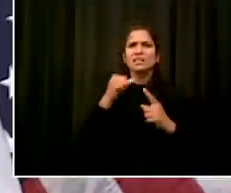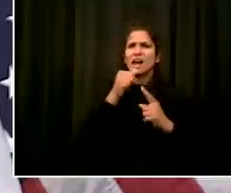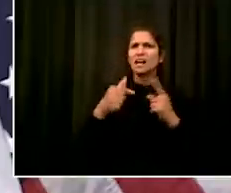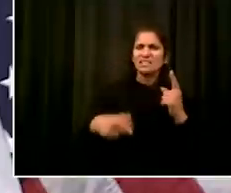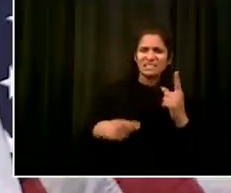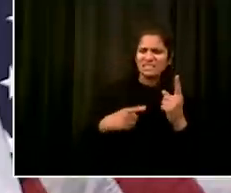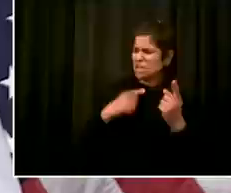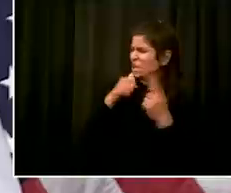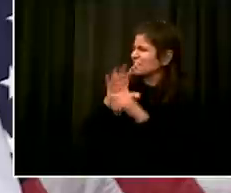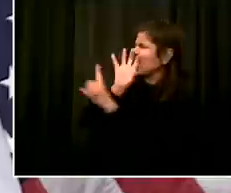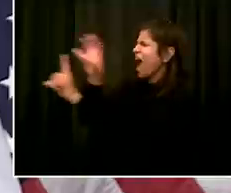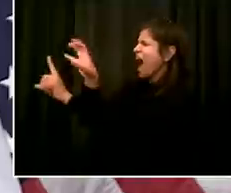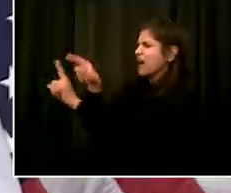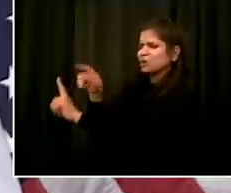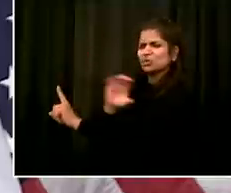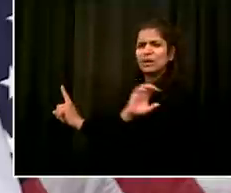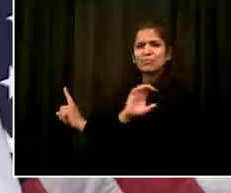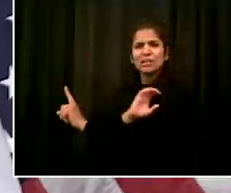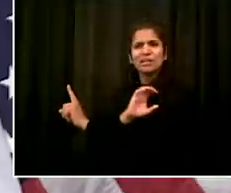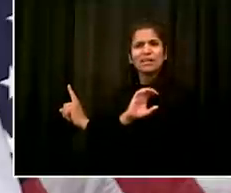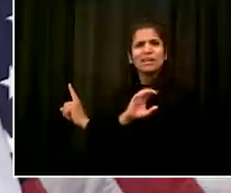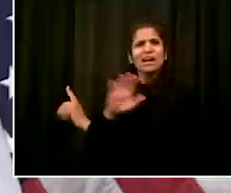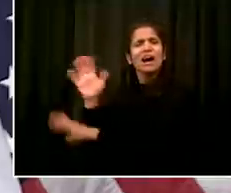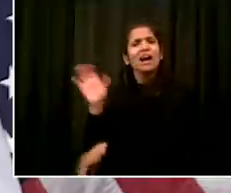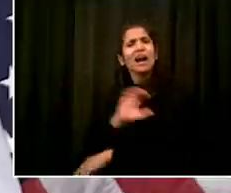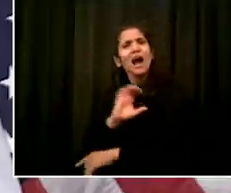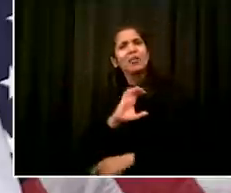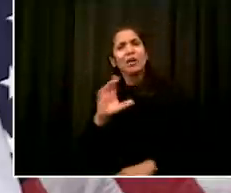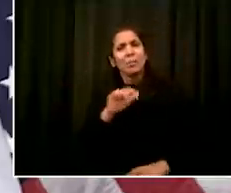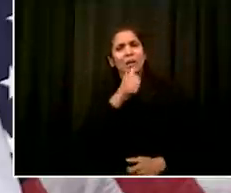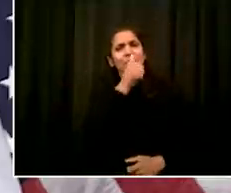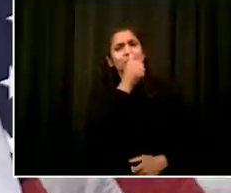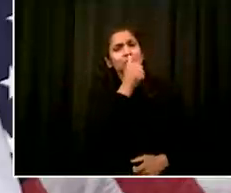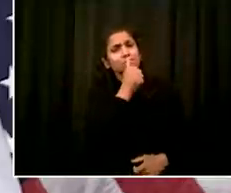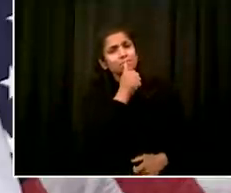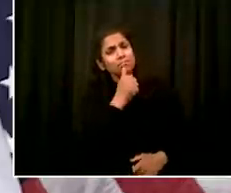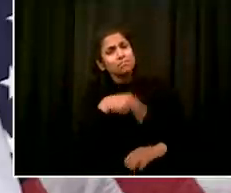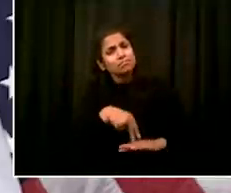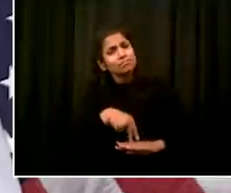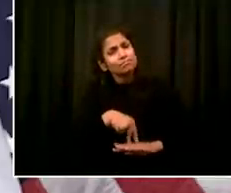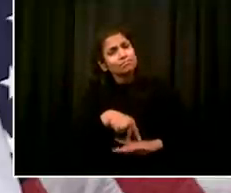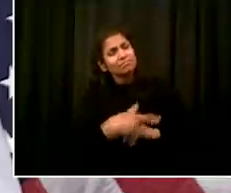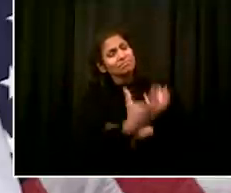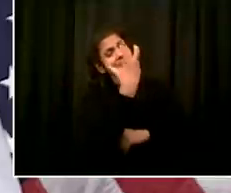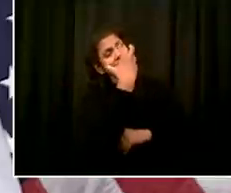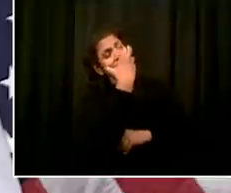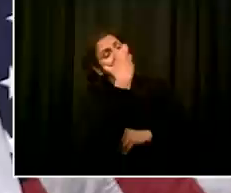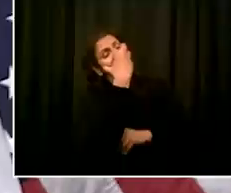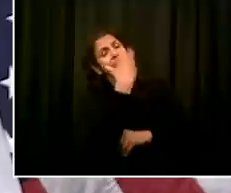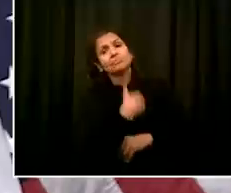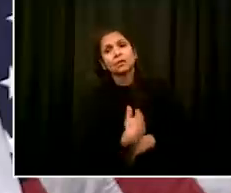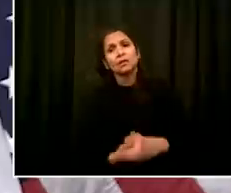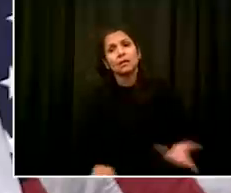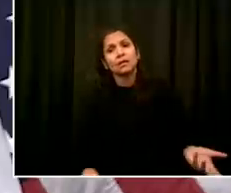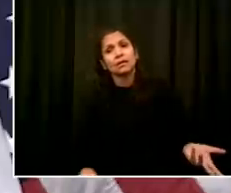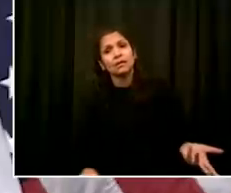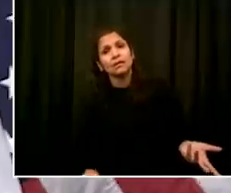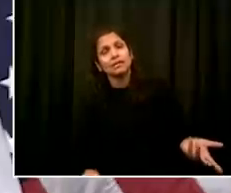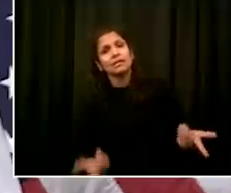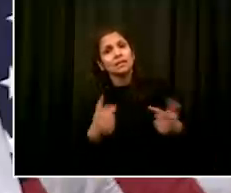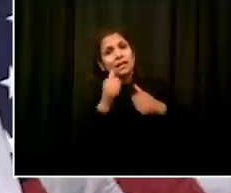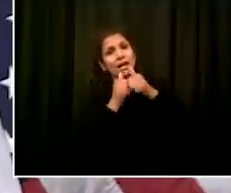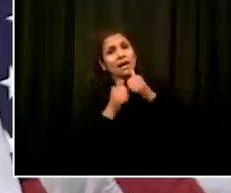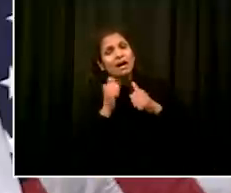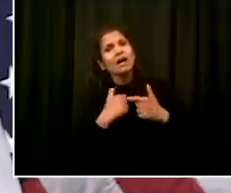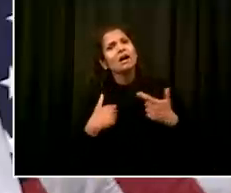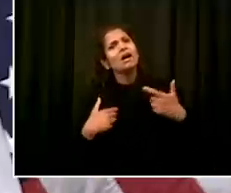restrained their own realities, held back in the name of peace, in the name of helping us all move forward. And